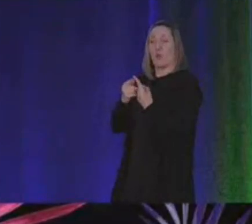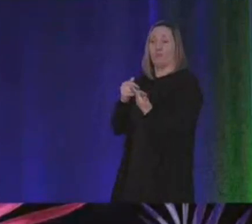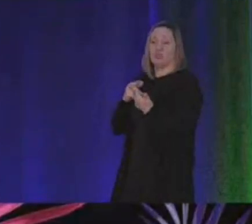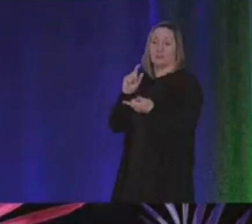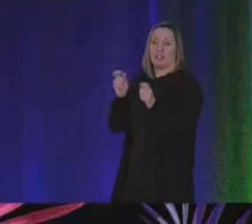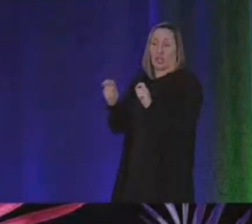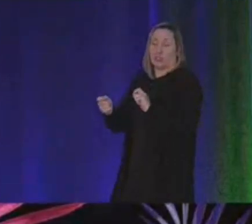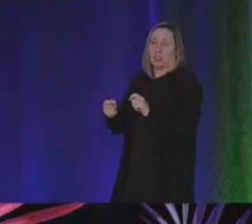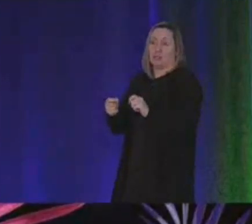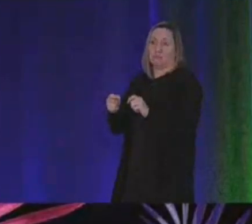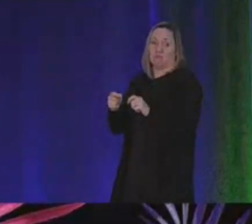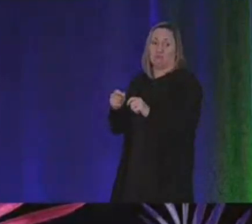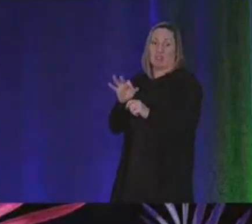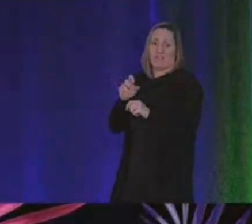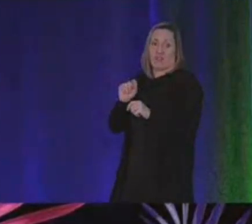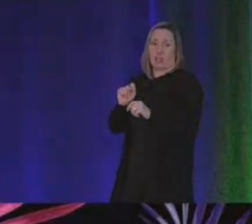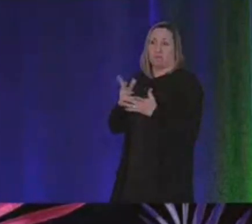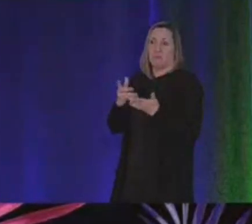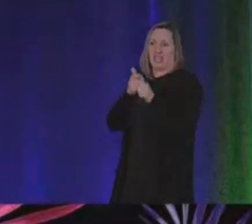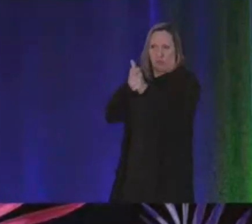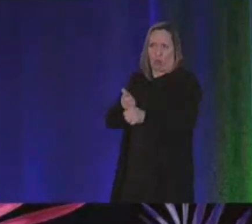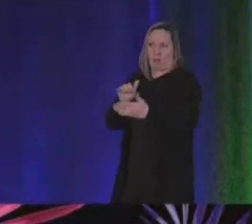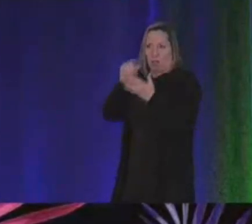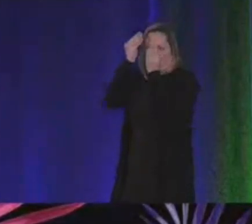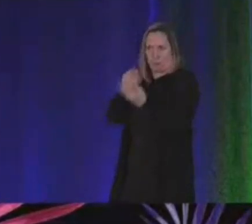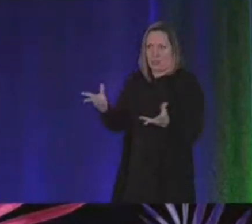the filter, I can extract those information.